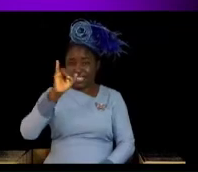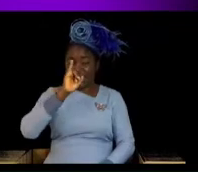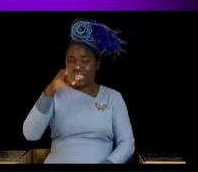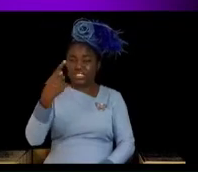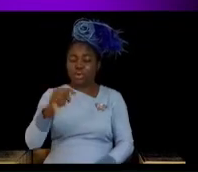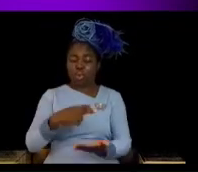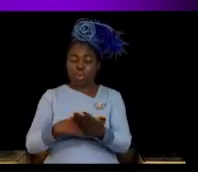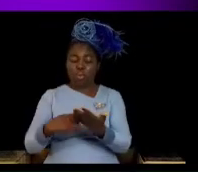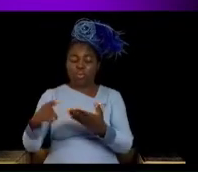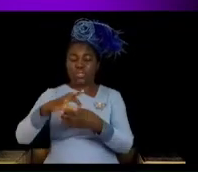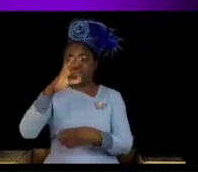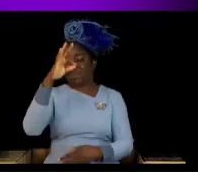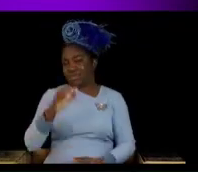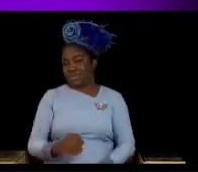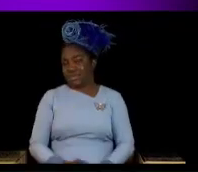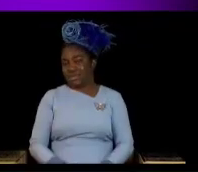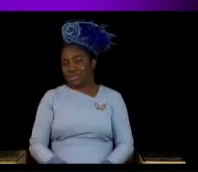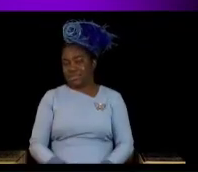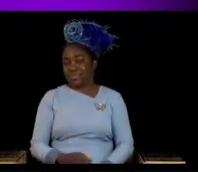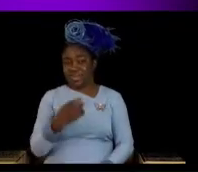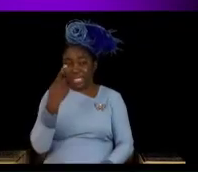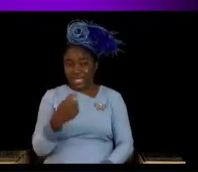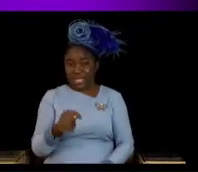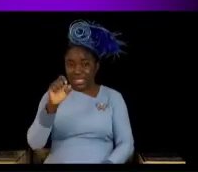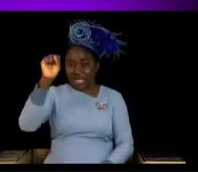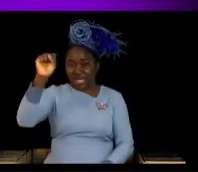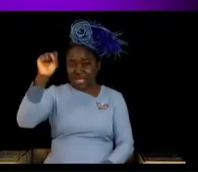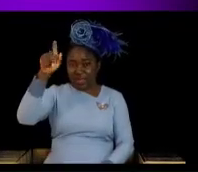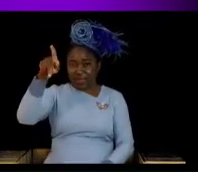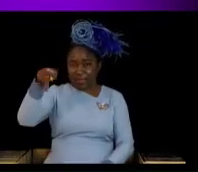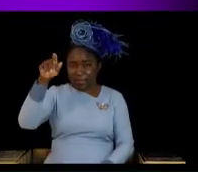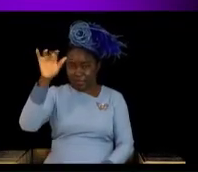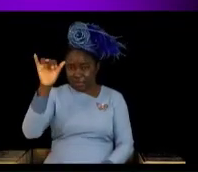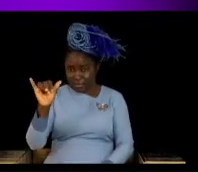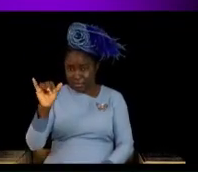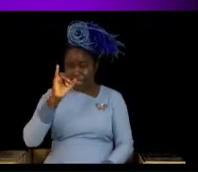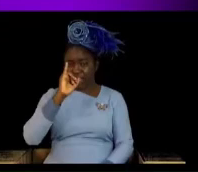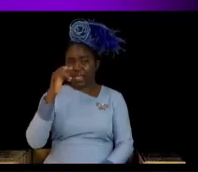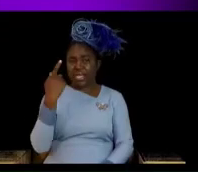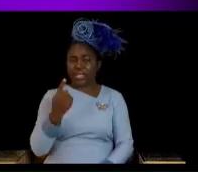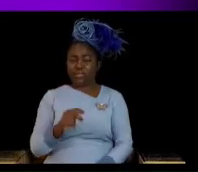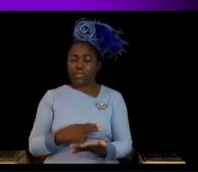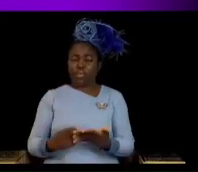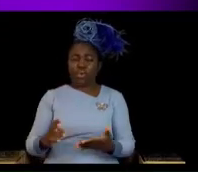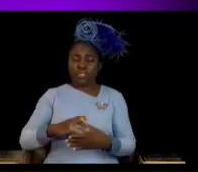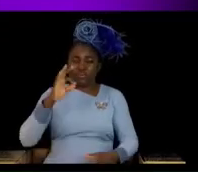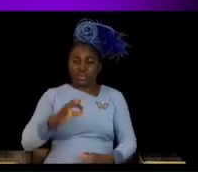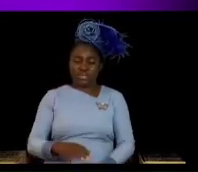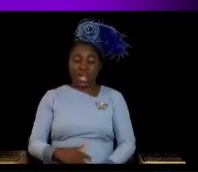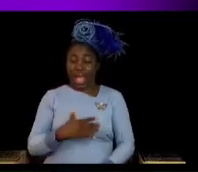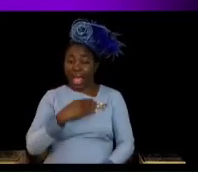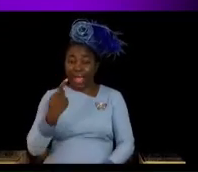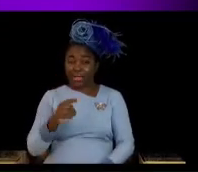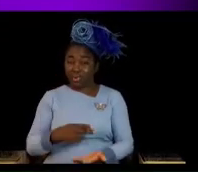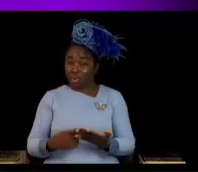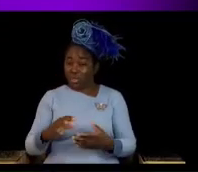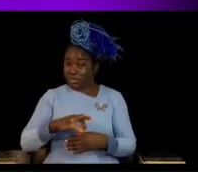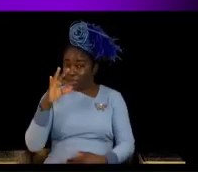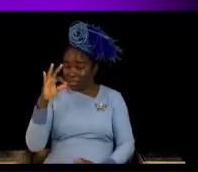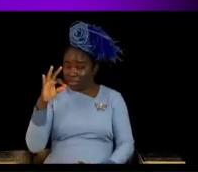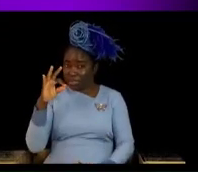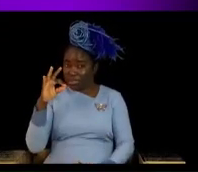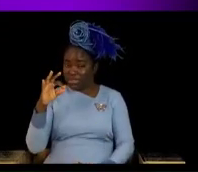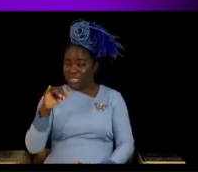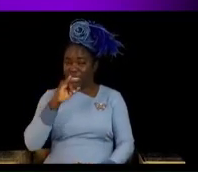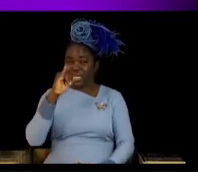The spy is the Holy Spirit. And the Holy Spirit, beloved, is